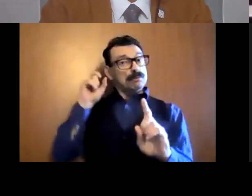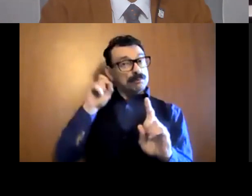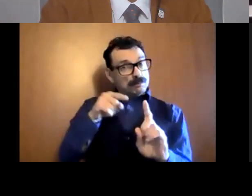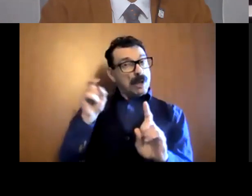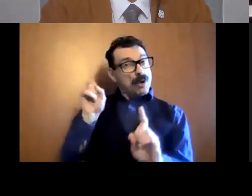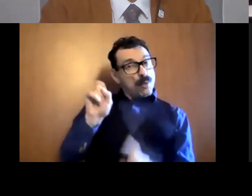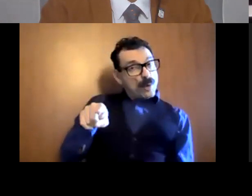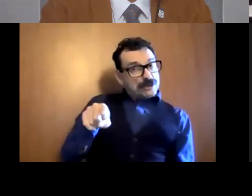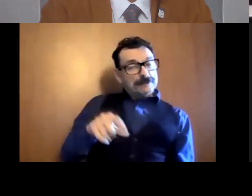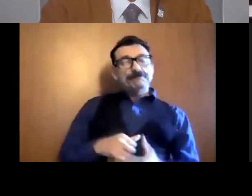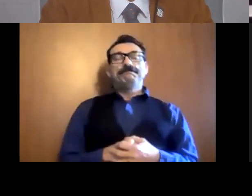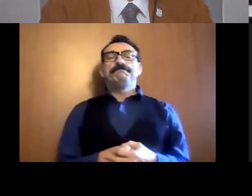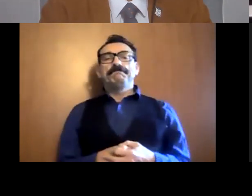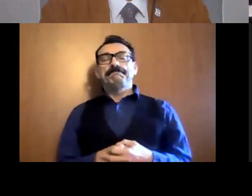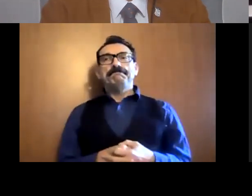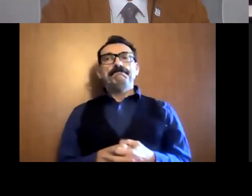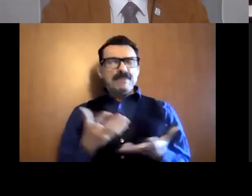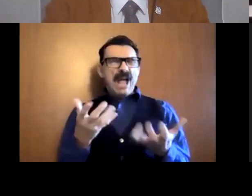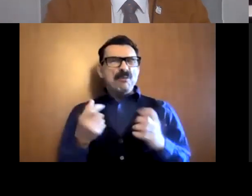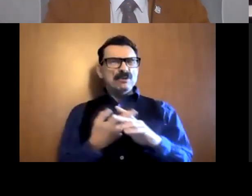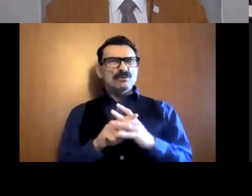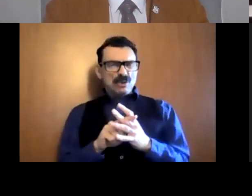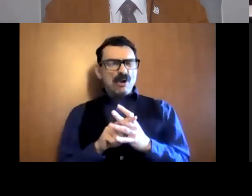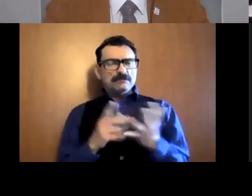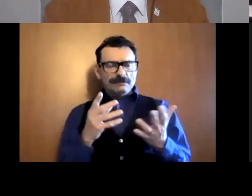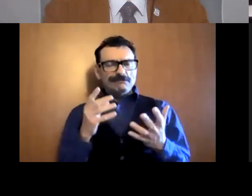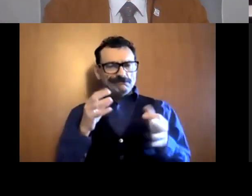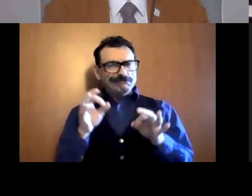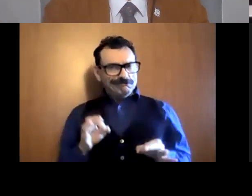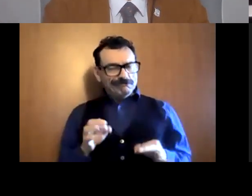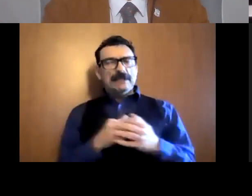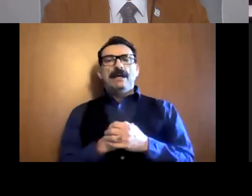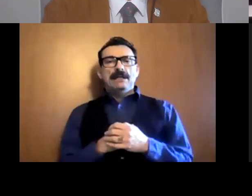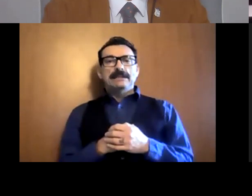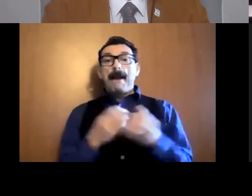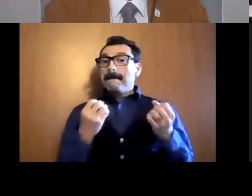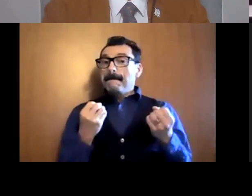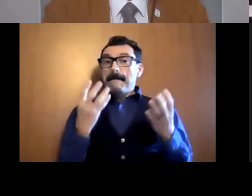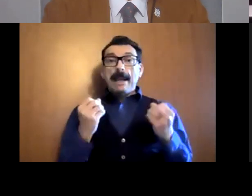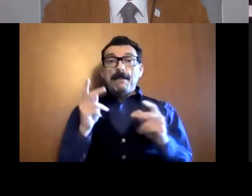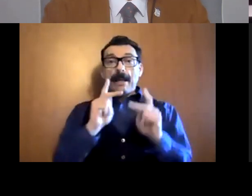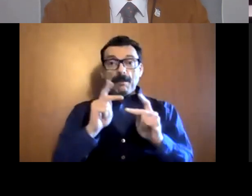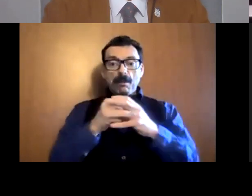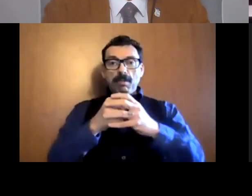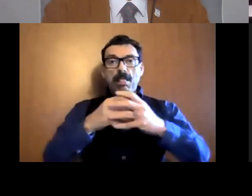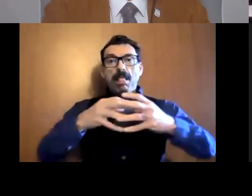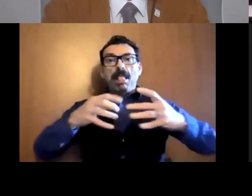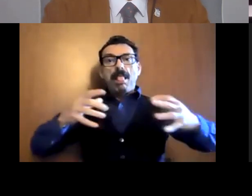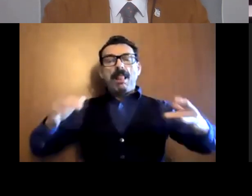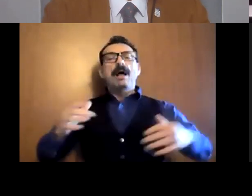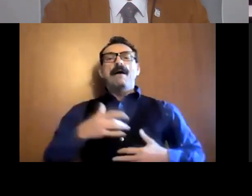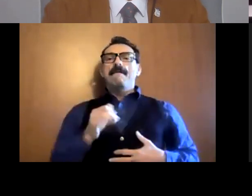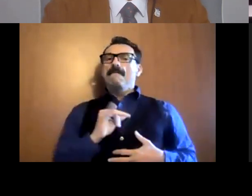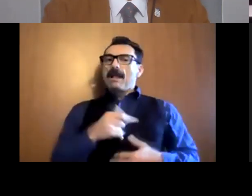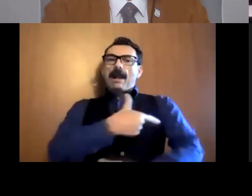by saying that a growing share of Americans do say that they will get the vaccine or already have,